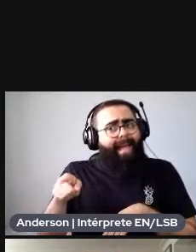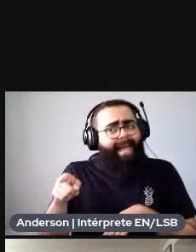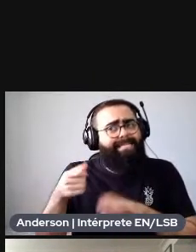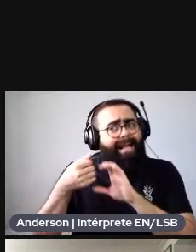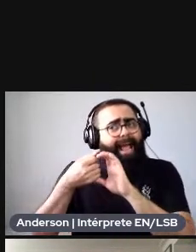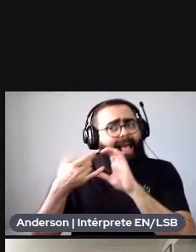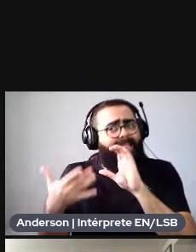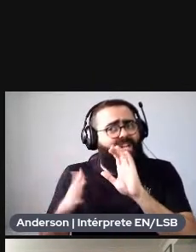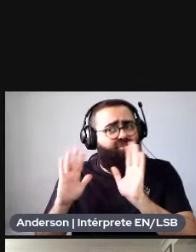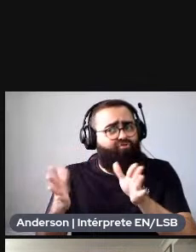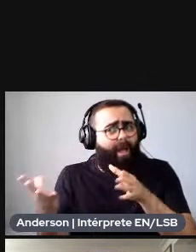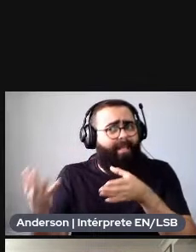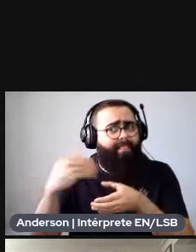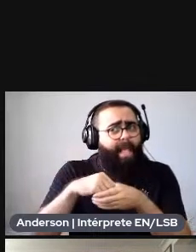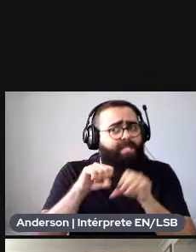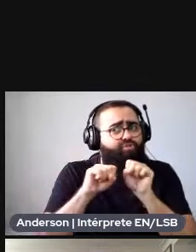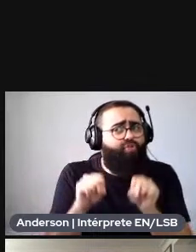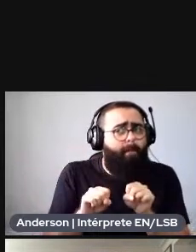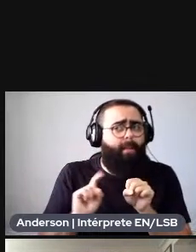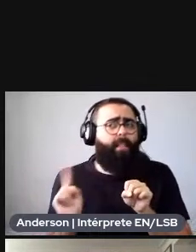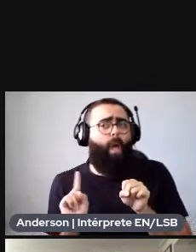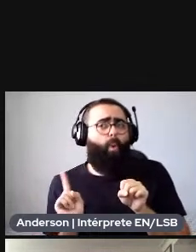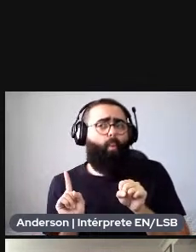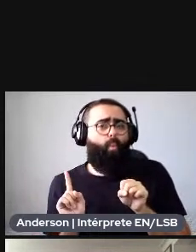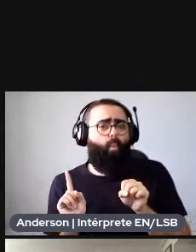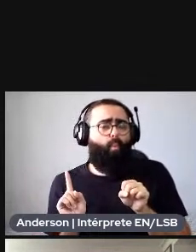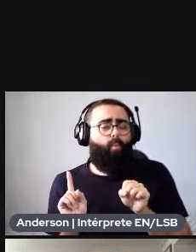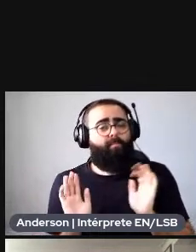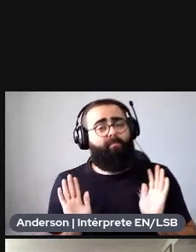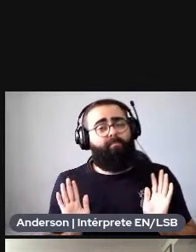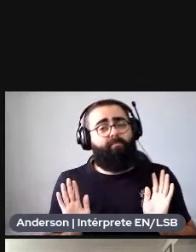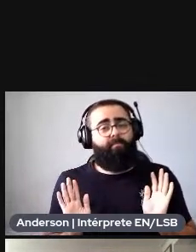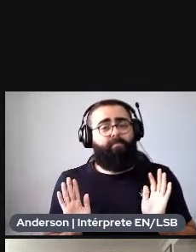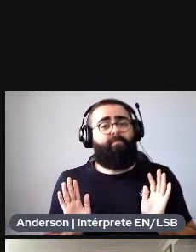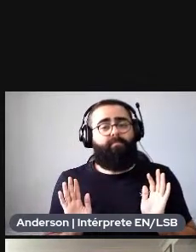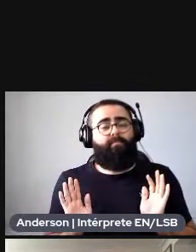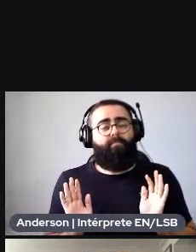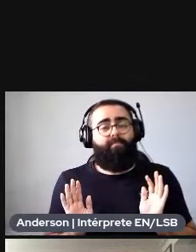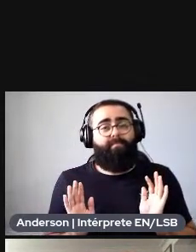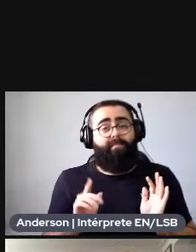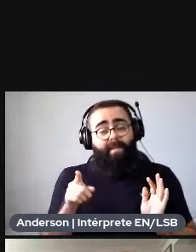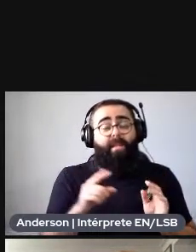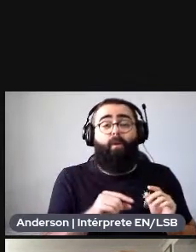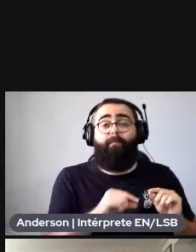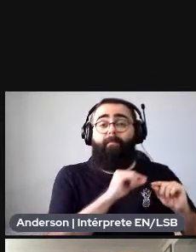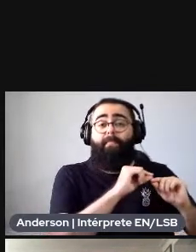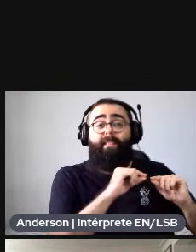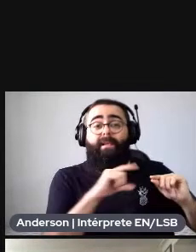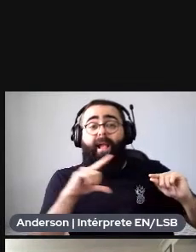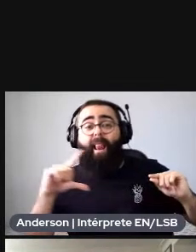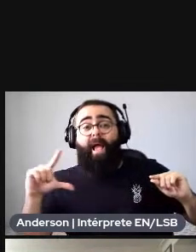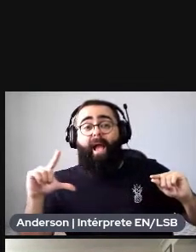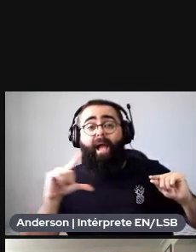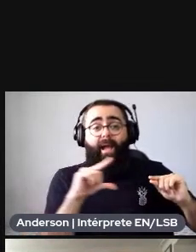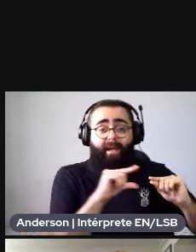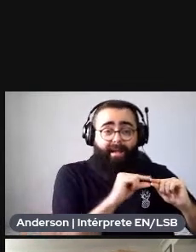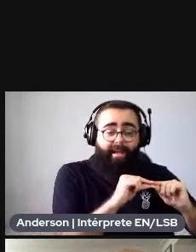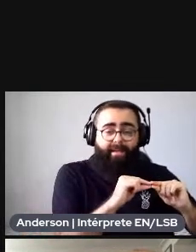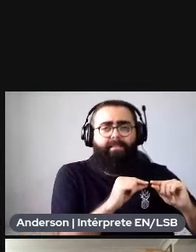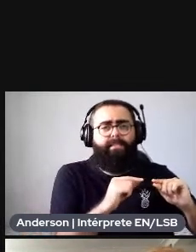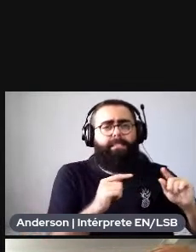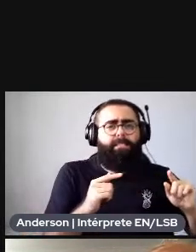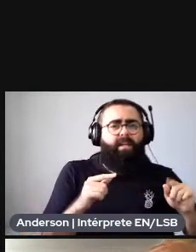prática. That is, so the decline of instantiation emerges when instances of potentially